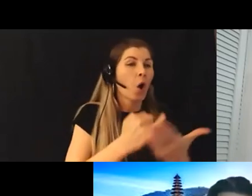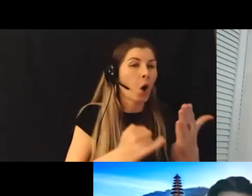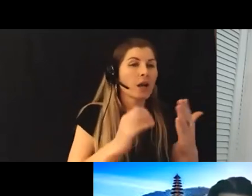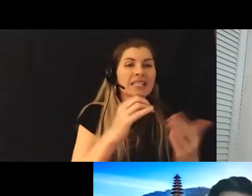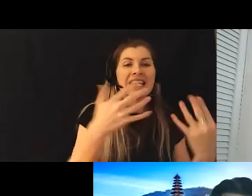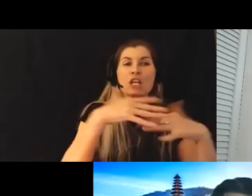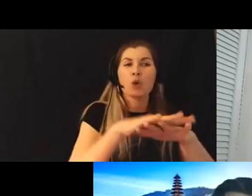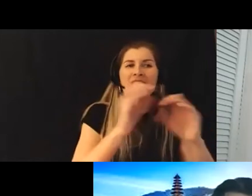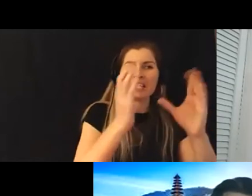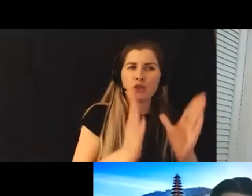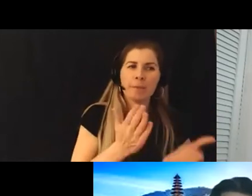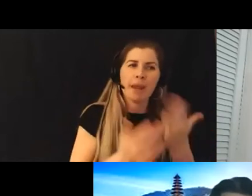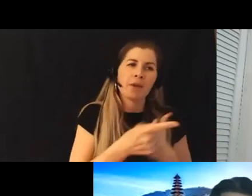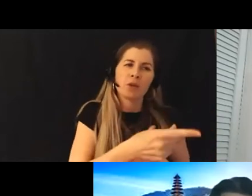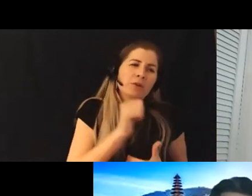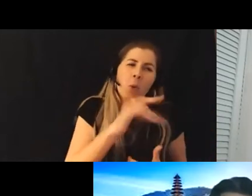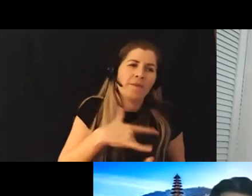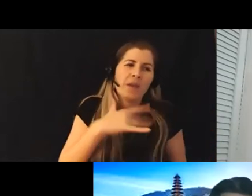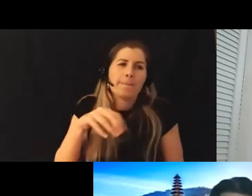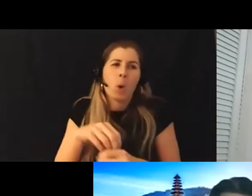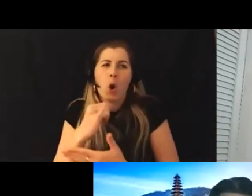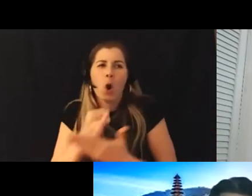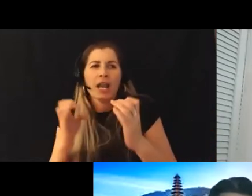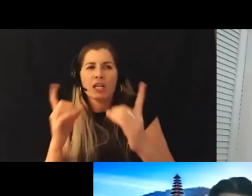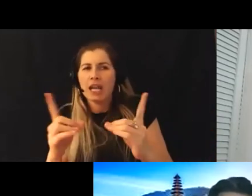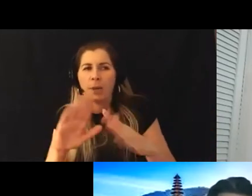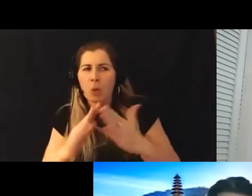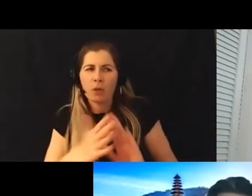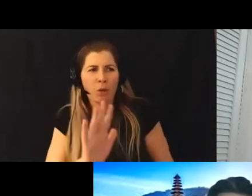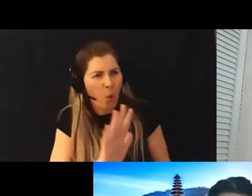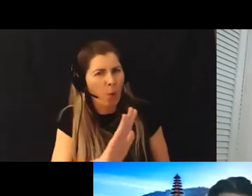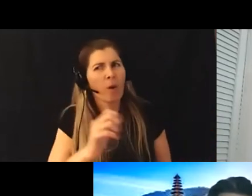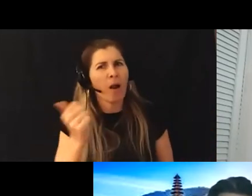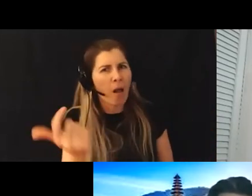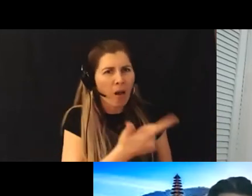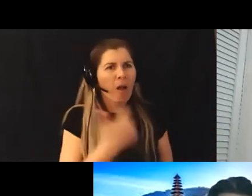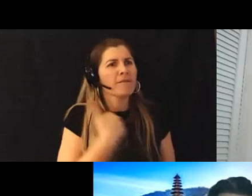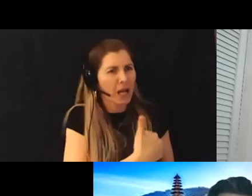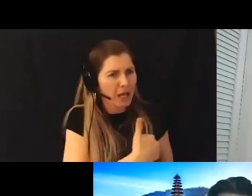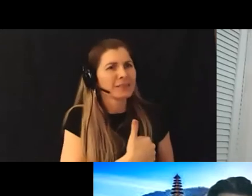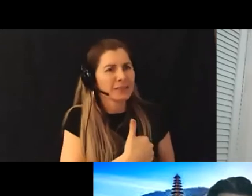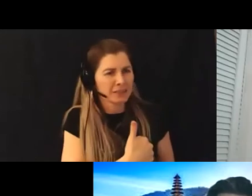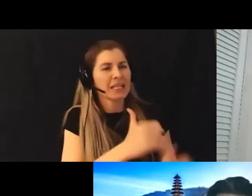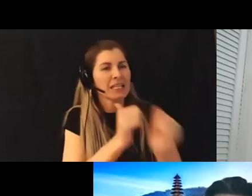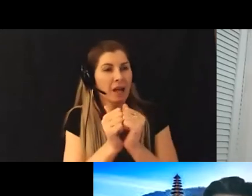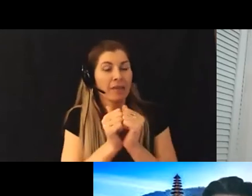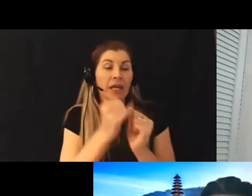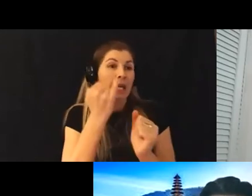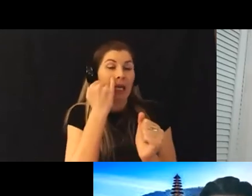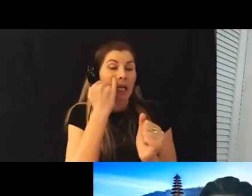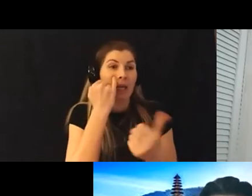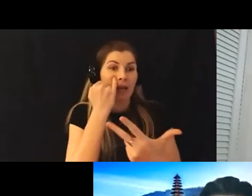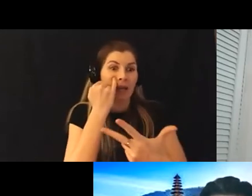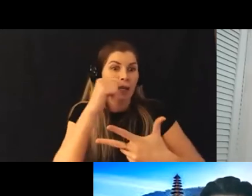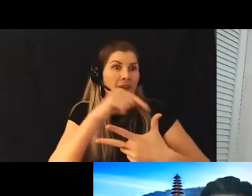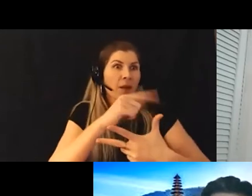often don't feel a part of our arts education community at all. I say, you know, the deterioration of those programs, when those folks aren't getting the